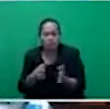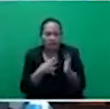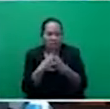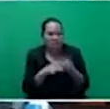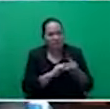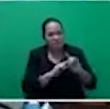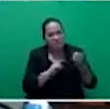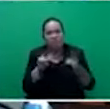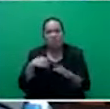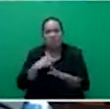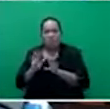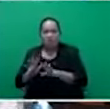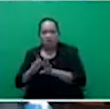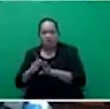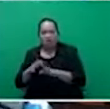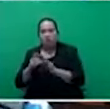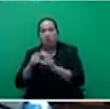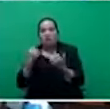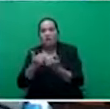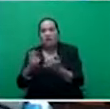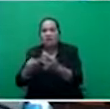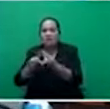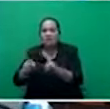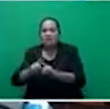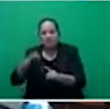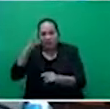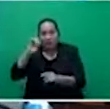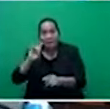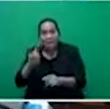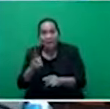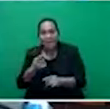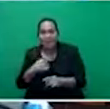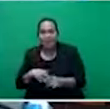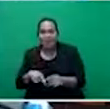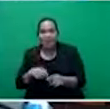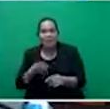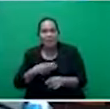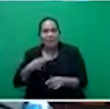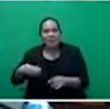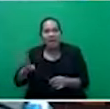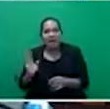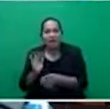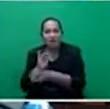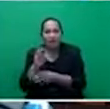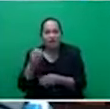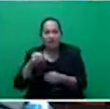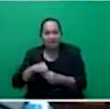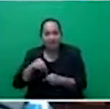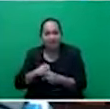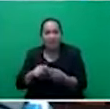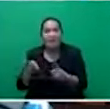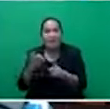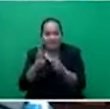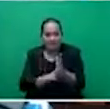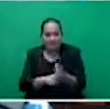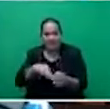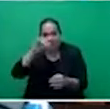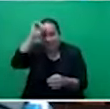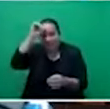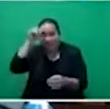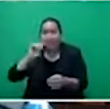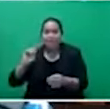happen. And because of the efforts of the Minister for Foreign Affairs, also the Prime Minister, the Indians gave us the first 100,000